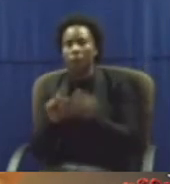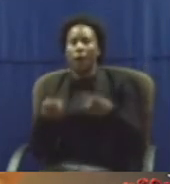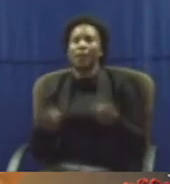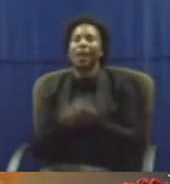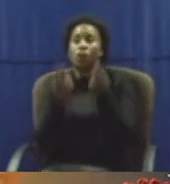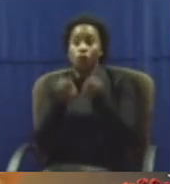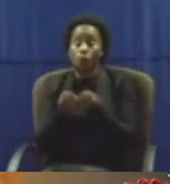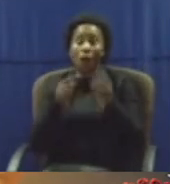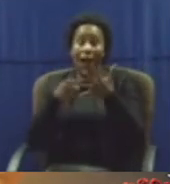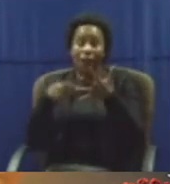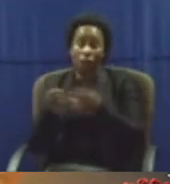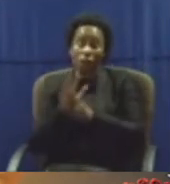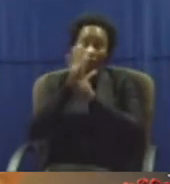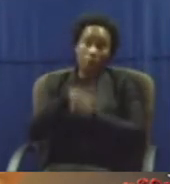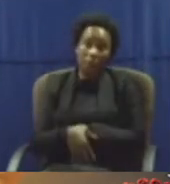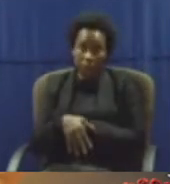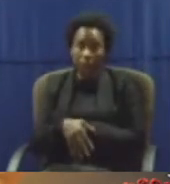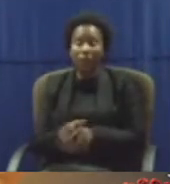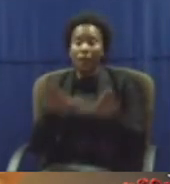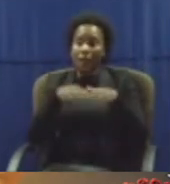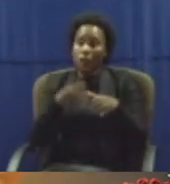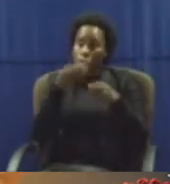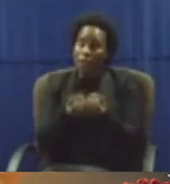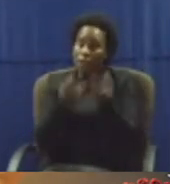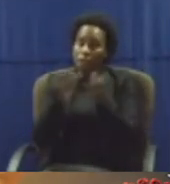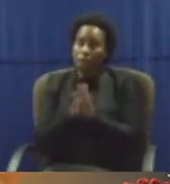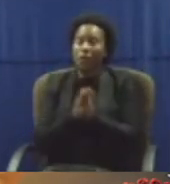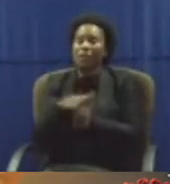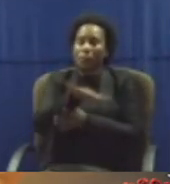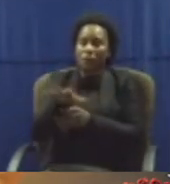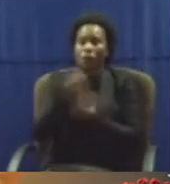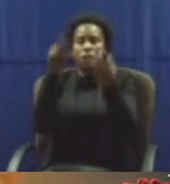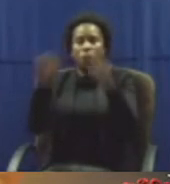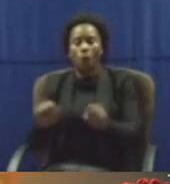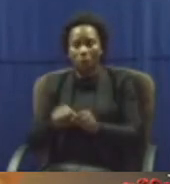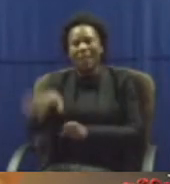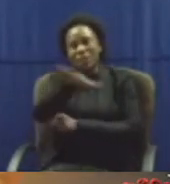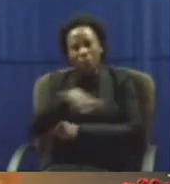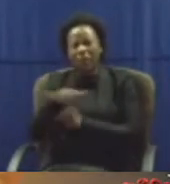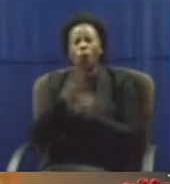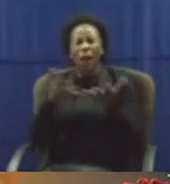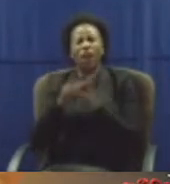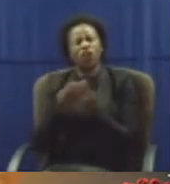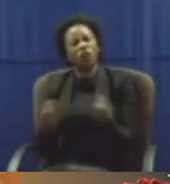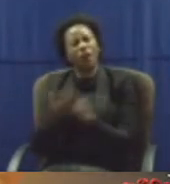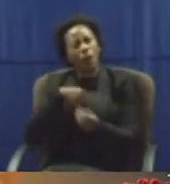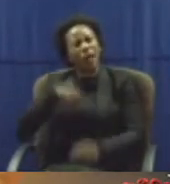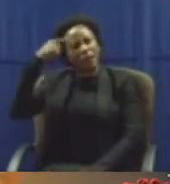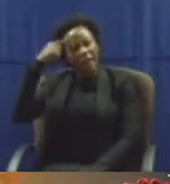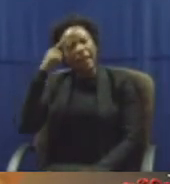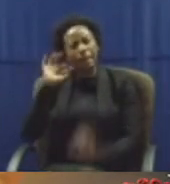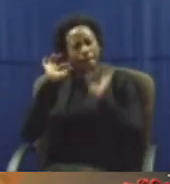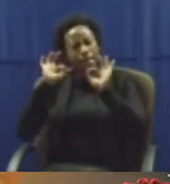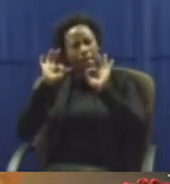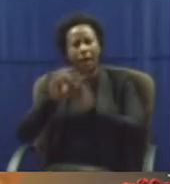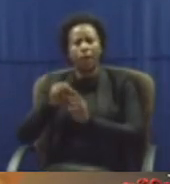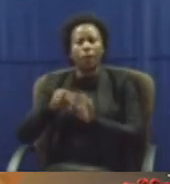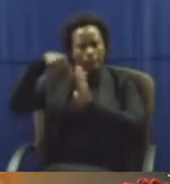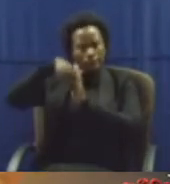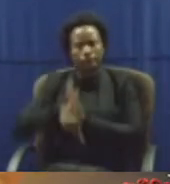The classroom has the opportunity to provide a space for freedom, a space where our children can think critically and remove the boundaries that seek to hold us